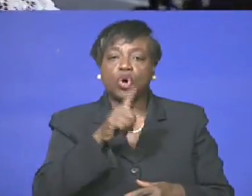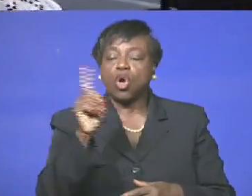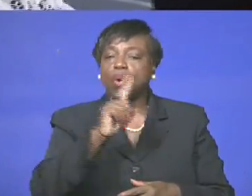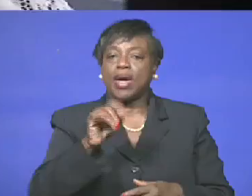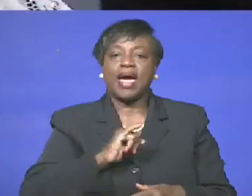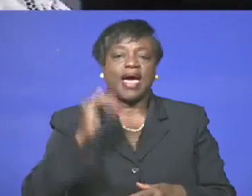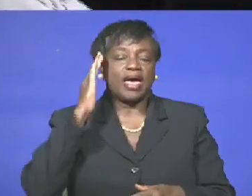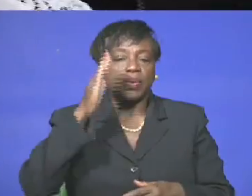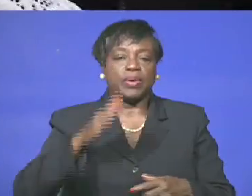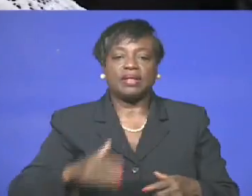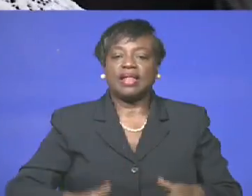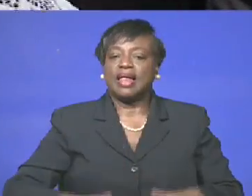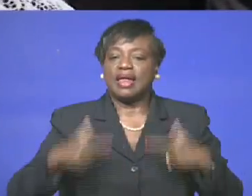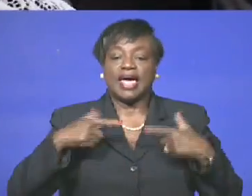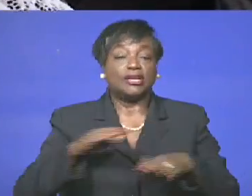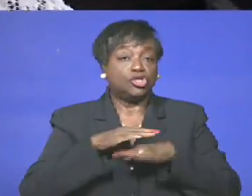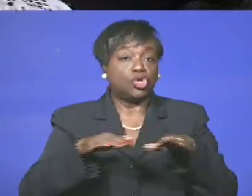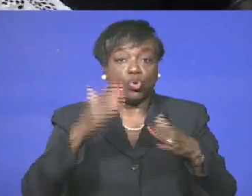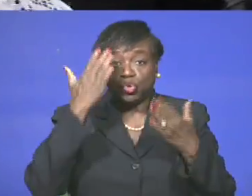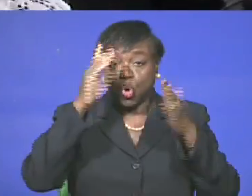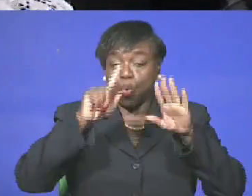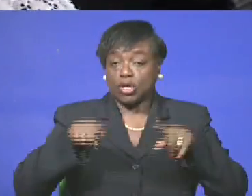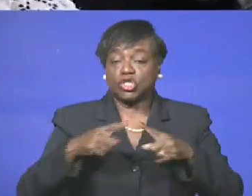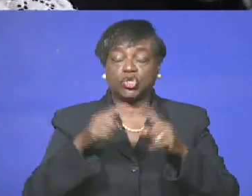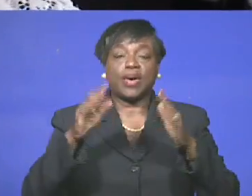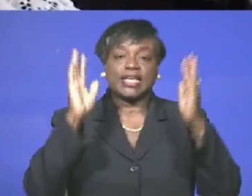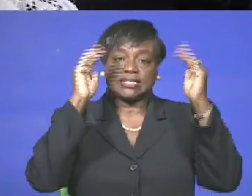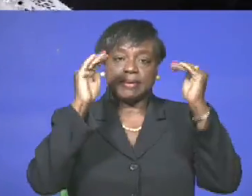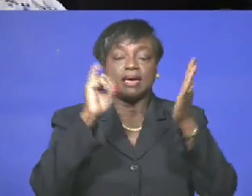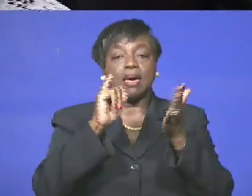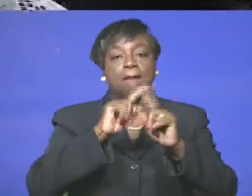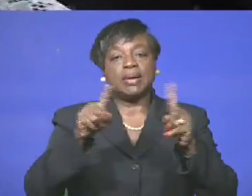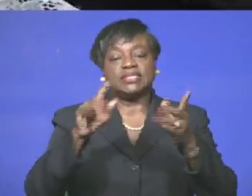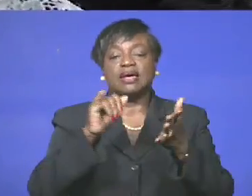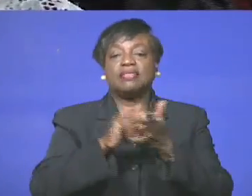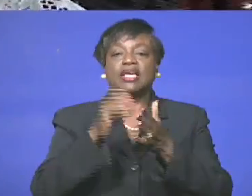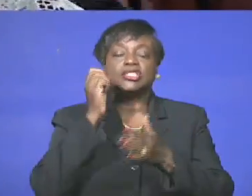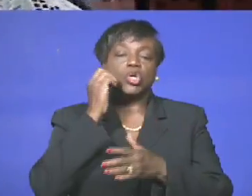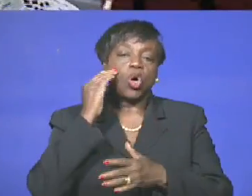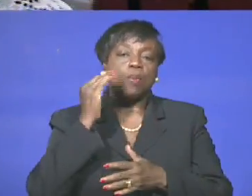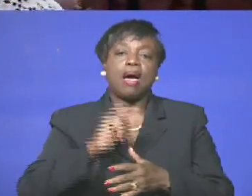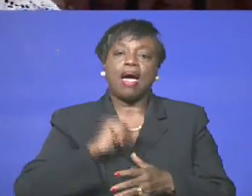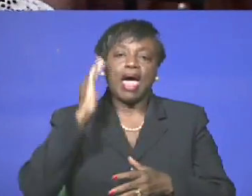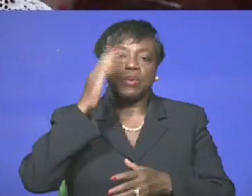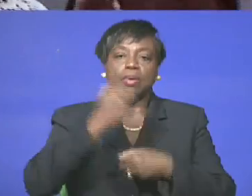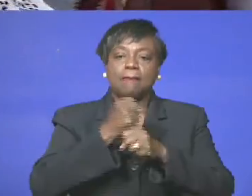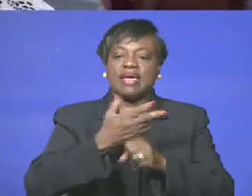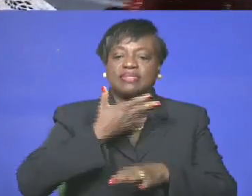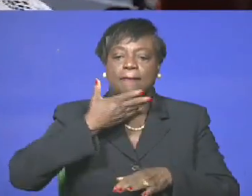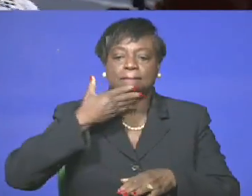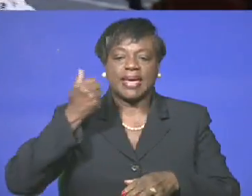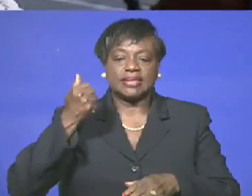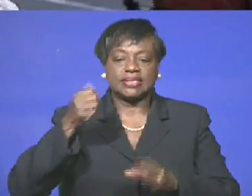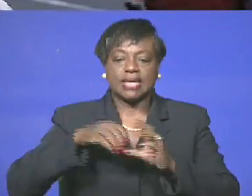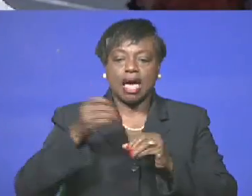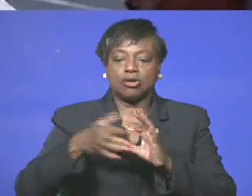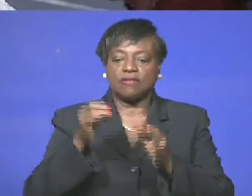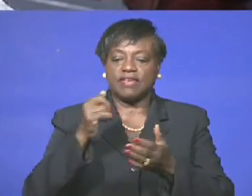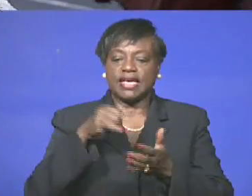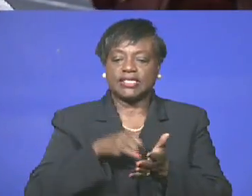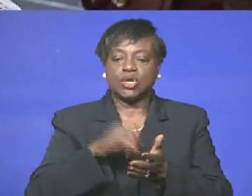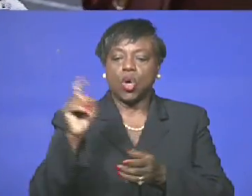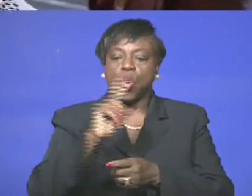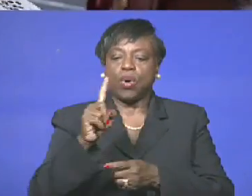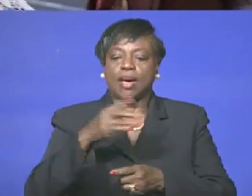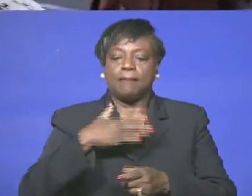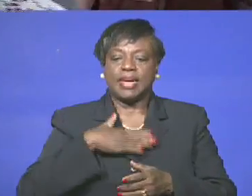know, do not know what to expect. But, you know, that's home. I'll try to make the best of it, out of it, where me and my children could try work and,